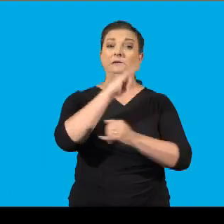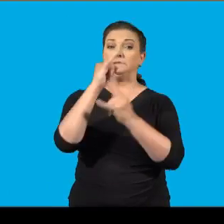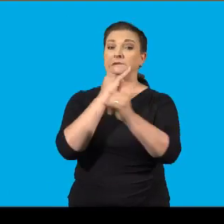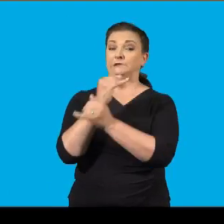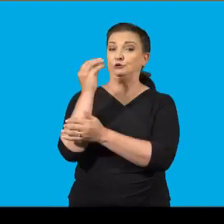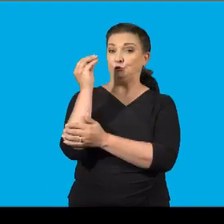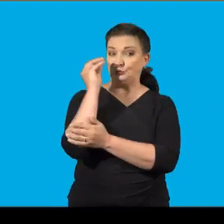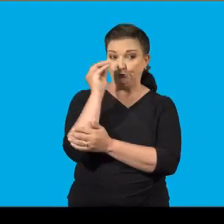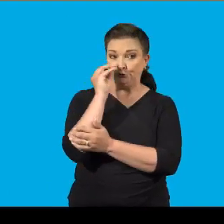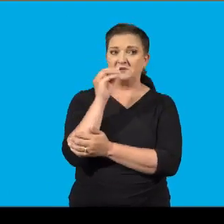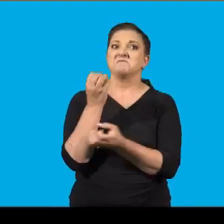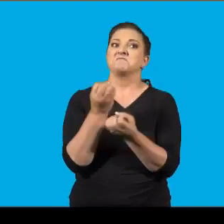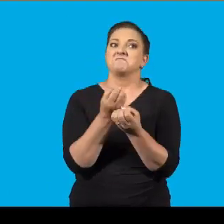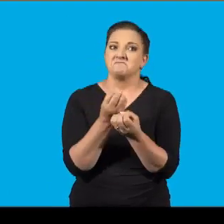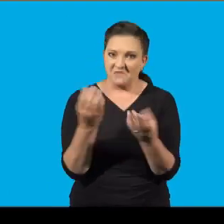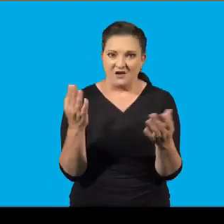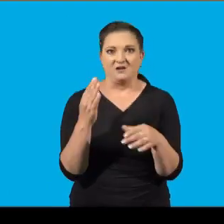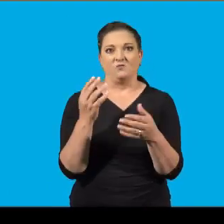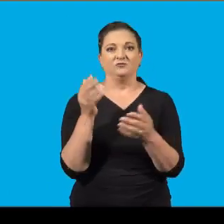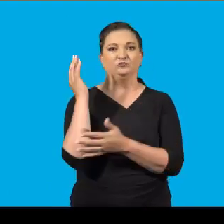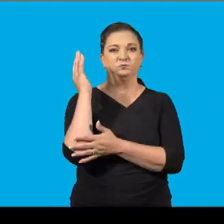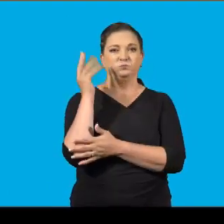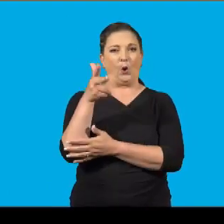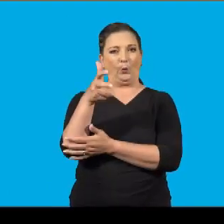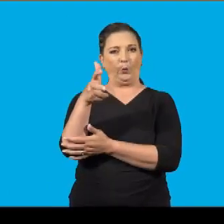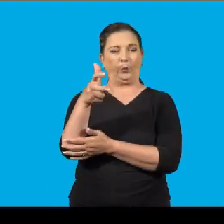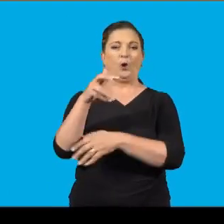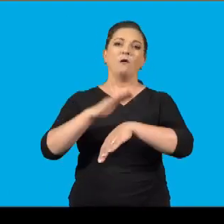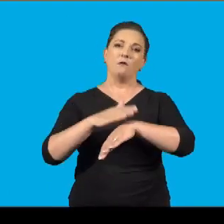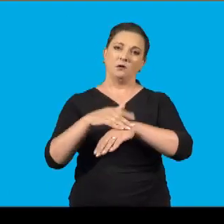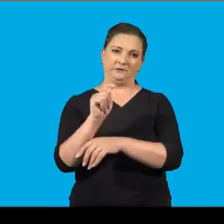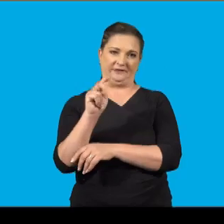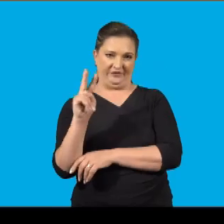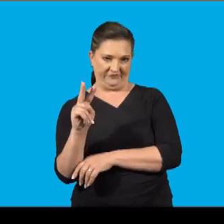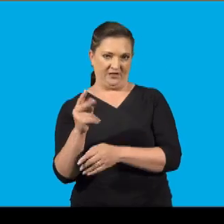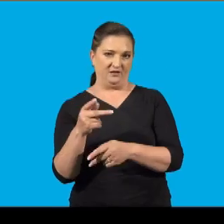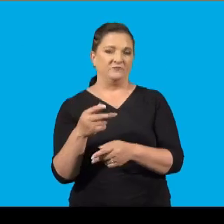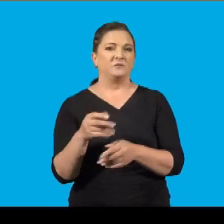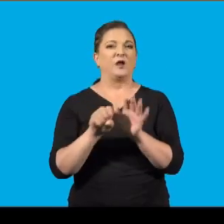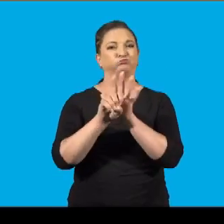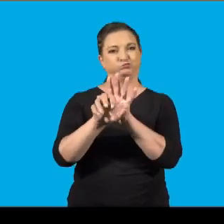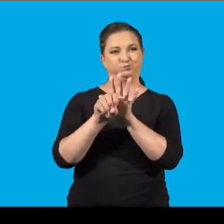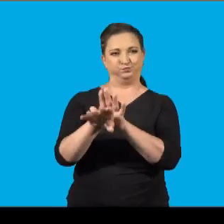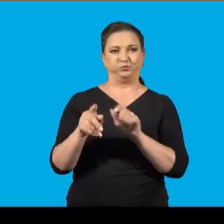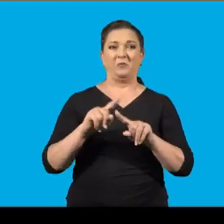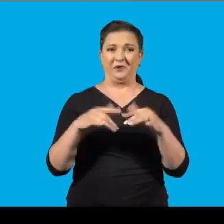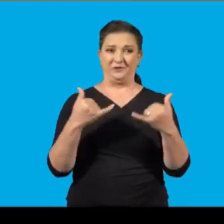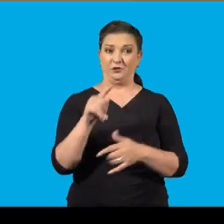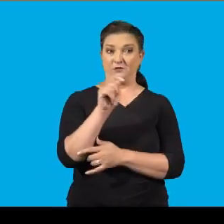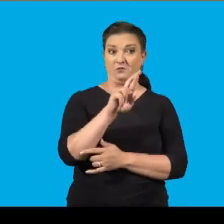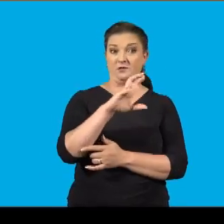international news and many sessions were broadcast on national television. The TRC was a